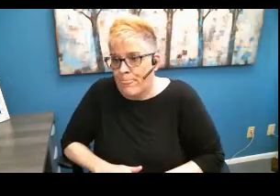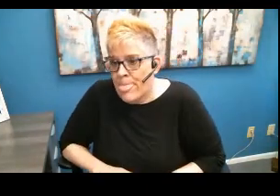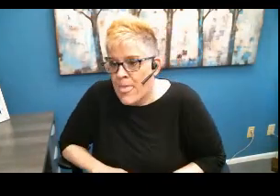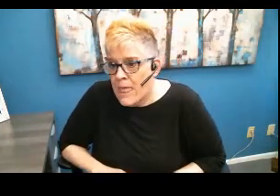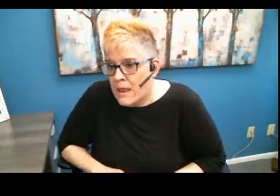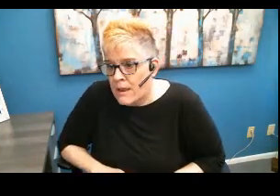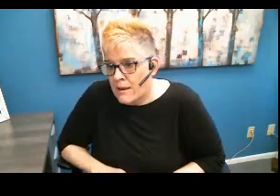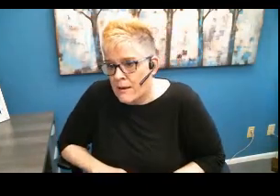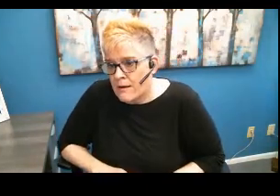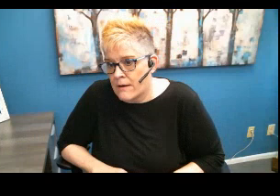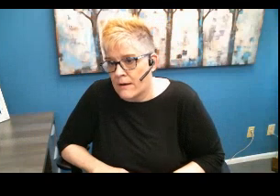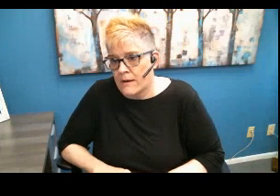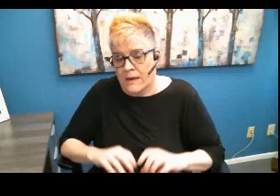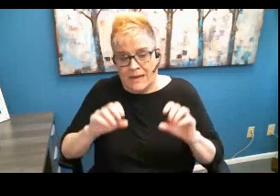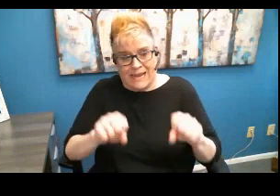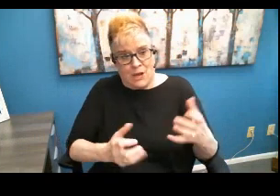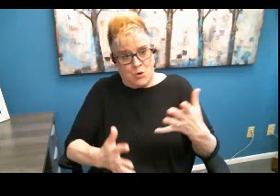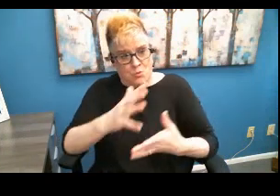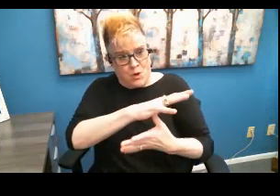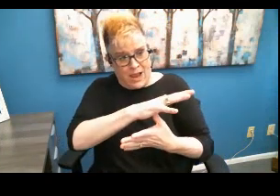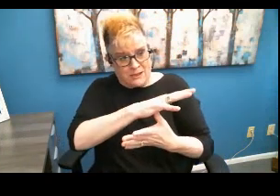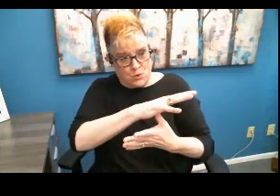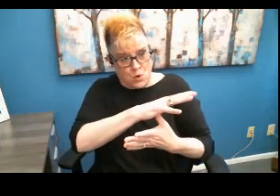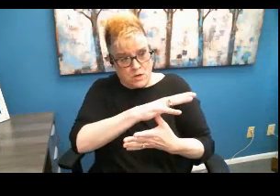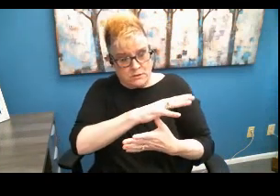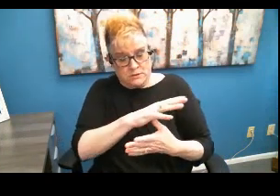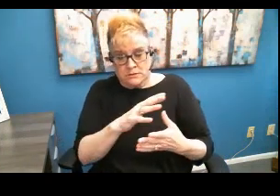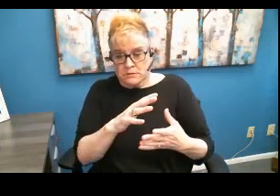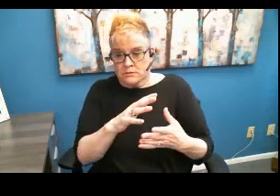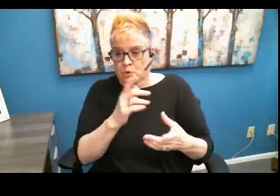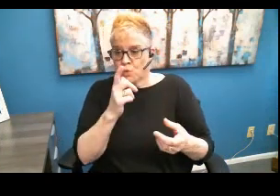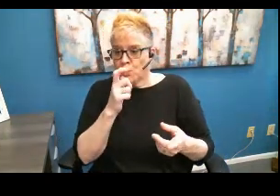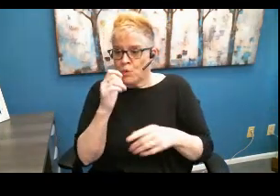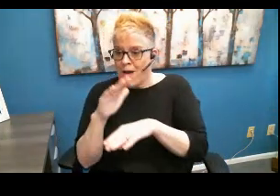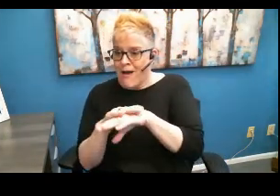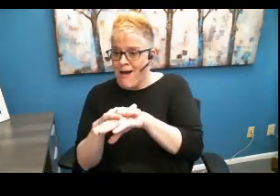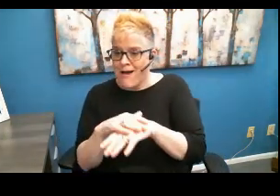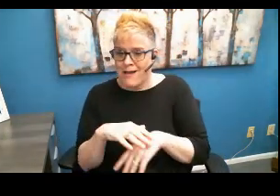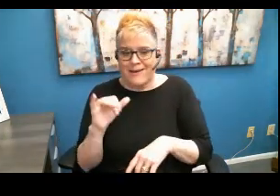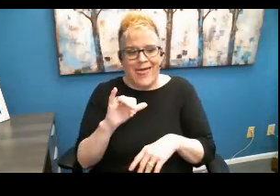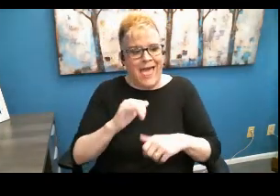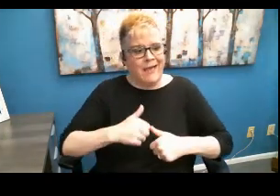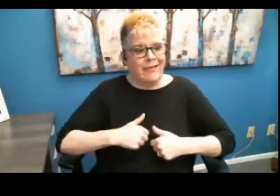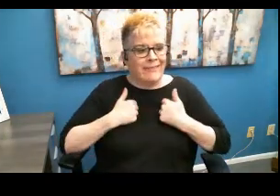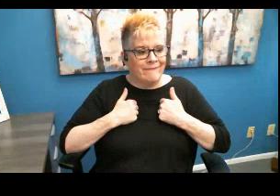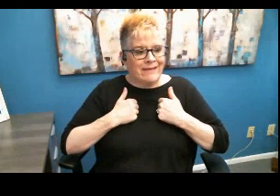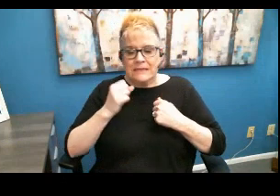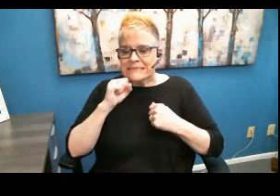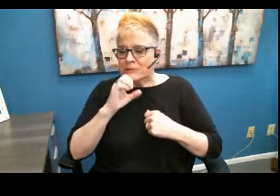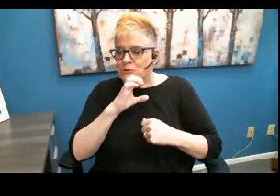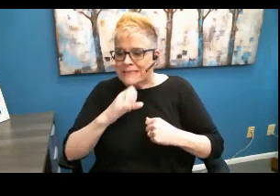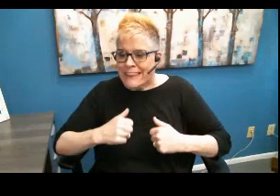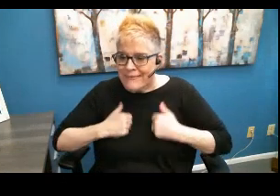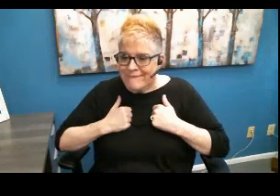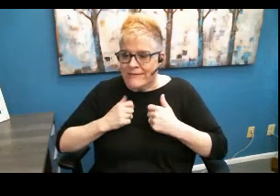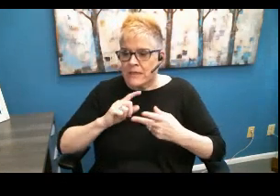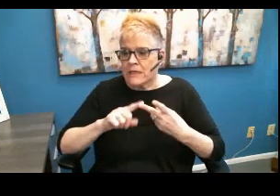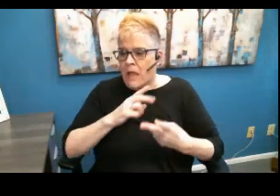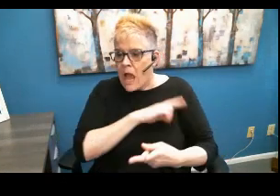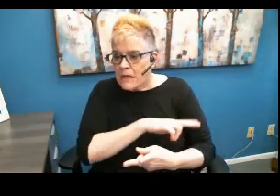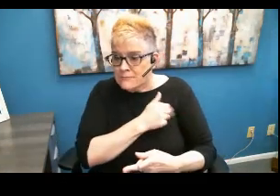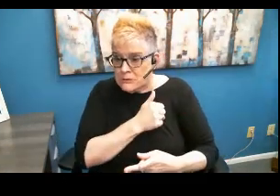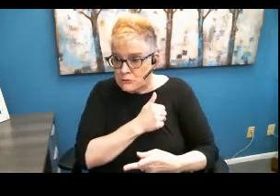Are you able to do prioritized restoration during outages for congregate care facilities, critical infrastructure, that sort of thing? Can you talk about